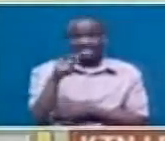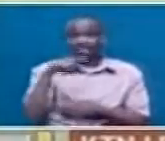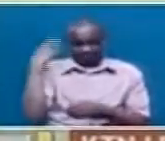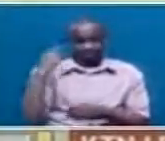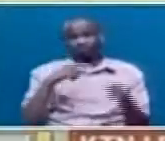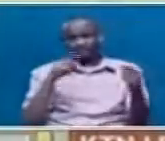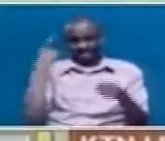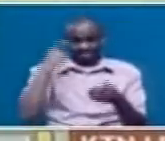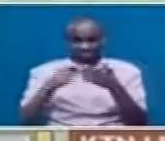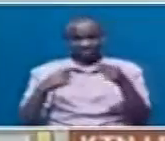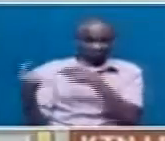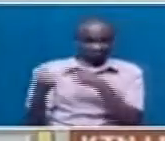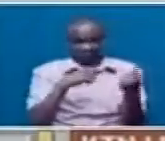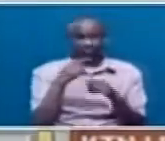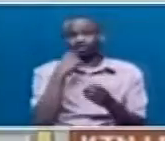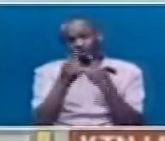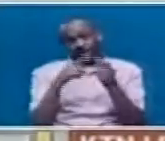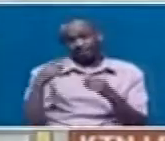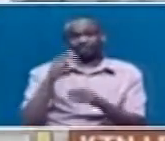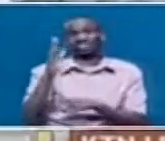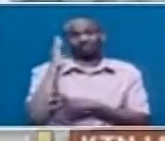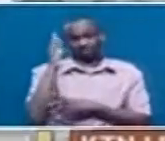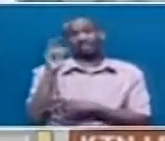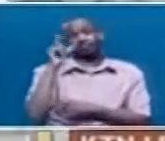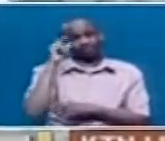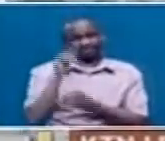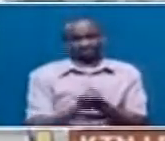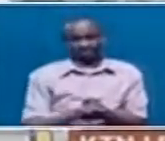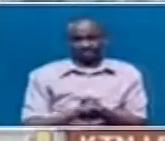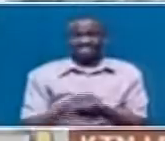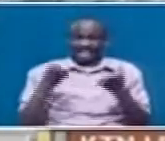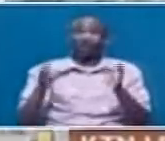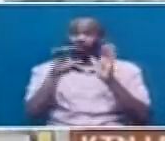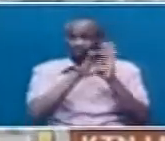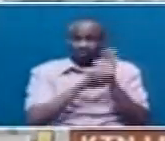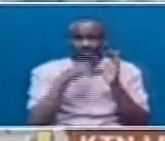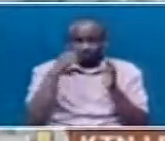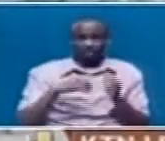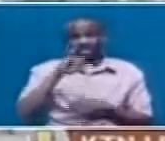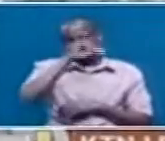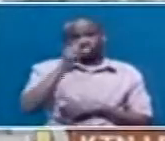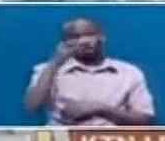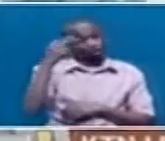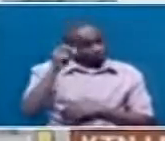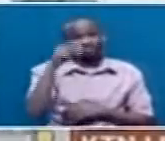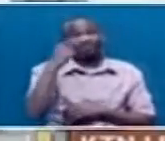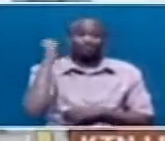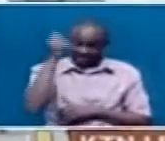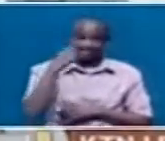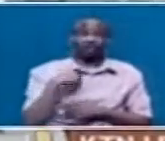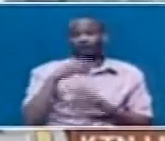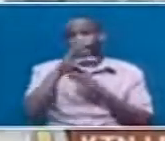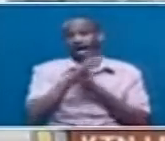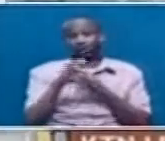jana kuhusu kudorora kwa usalama Mombasa. According to the constitution, Joe is the president of the county. Kwa hivyo